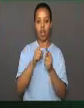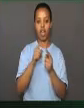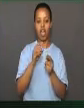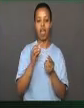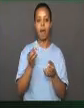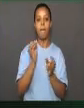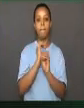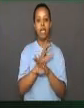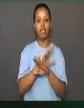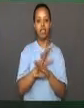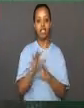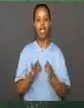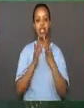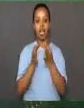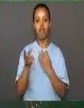messenger RNA.